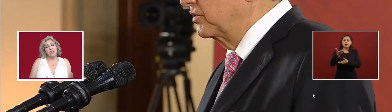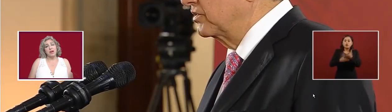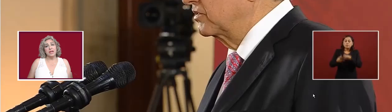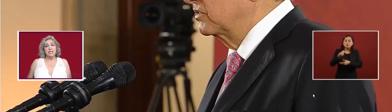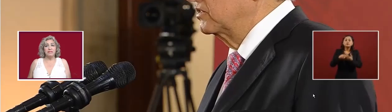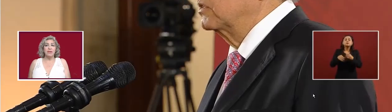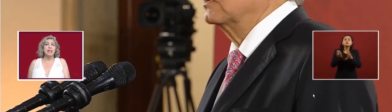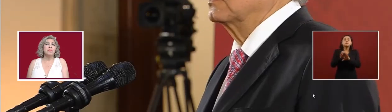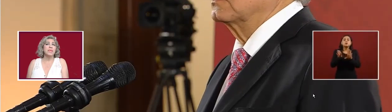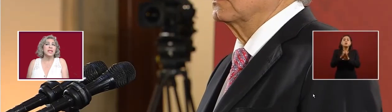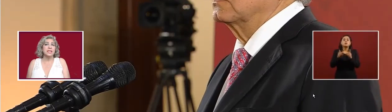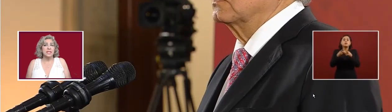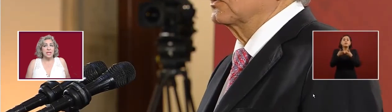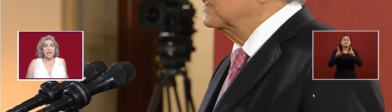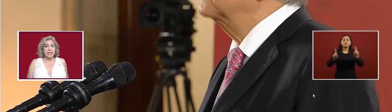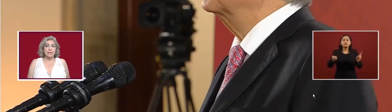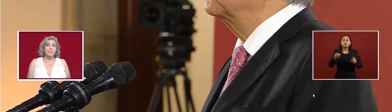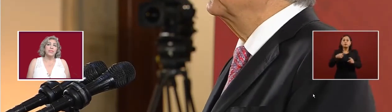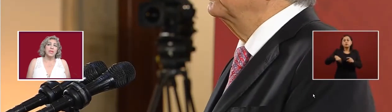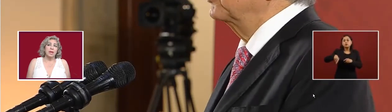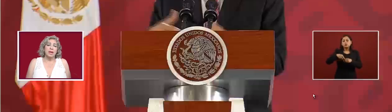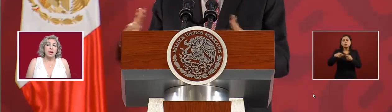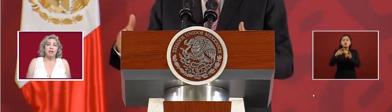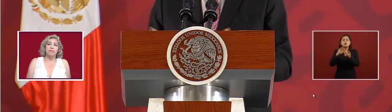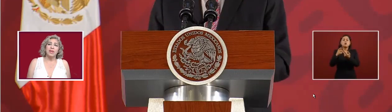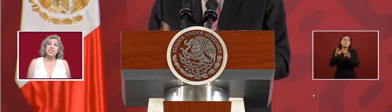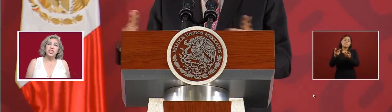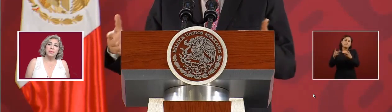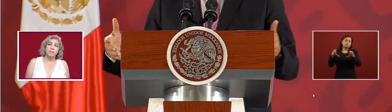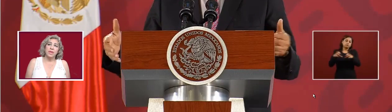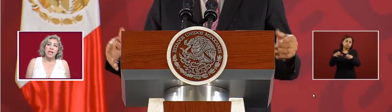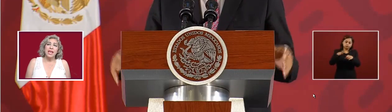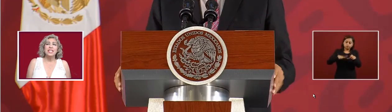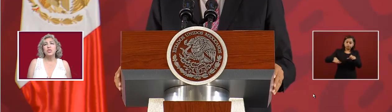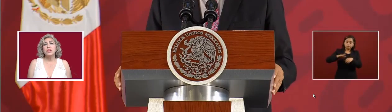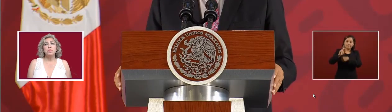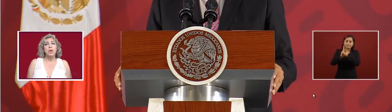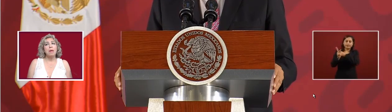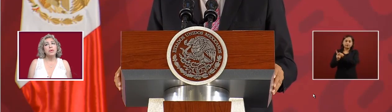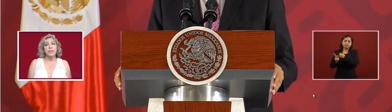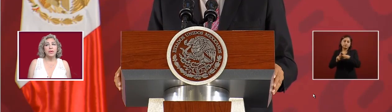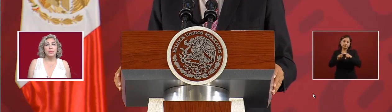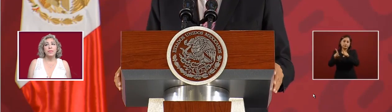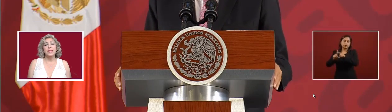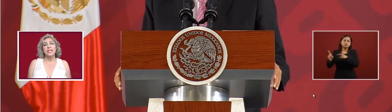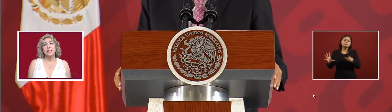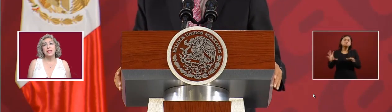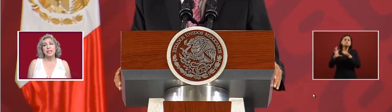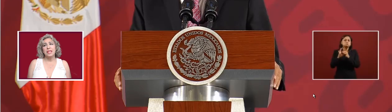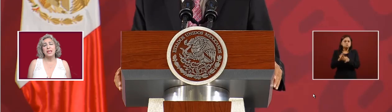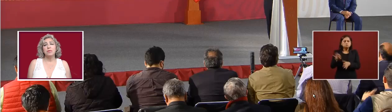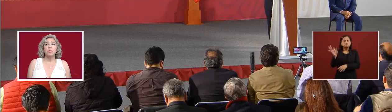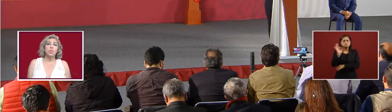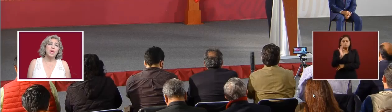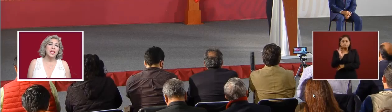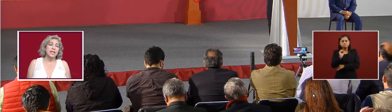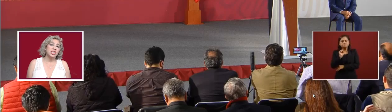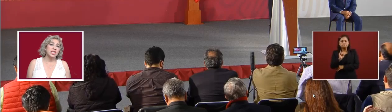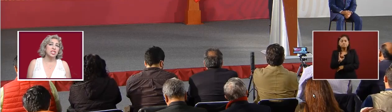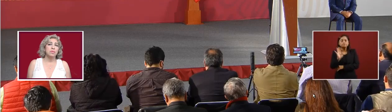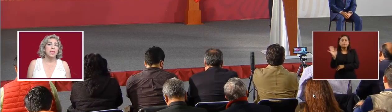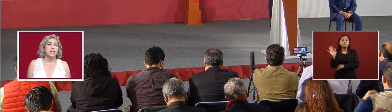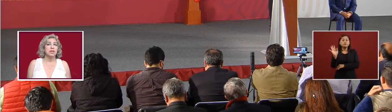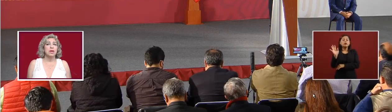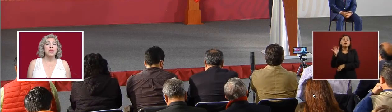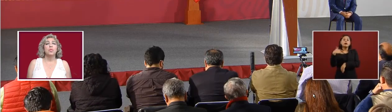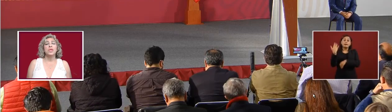for, uh, development and, uh, friendship. And so it's probable that, that we get a